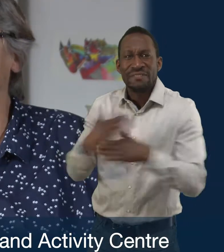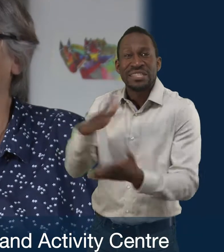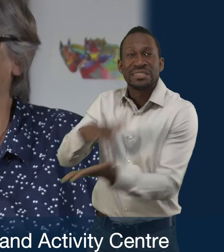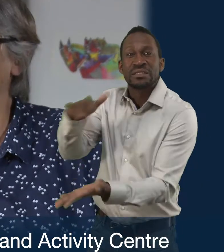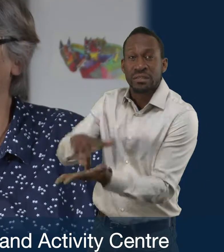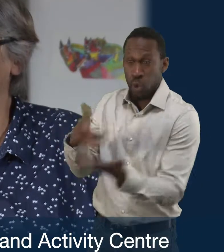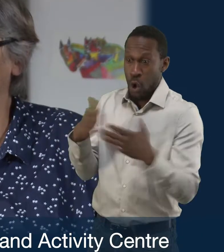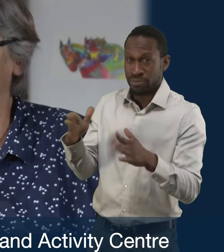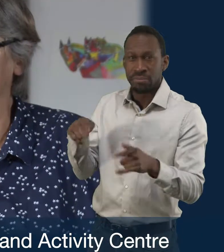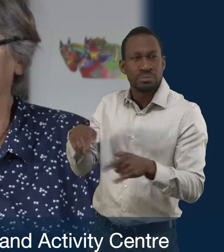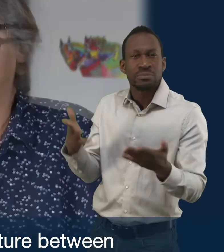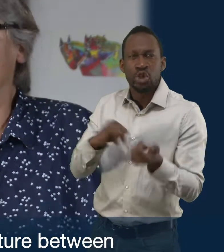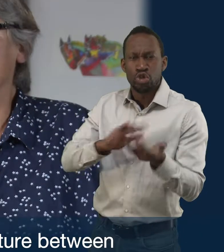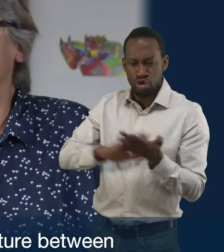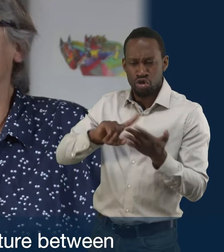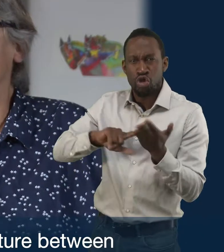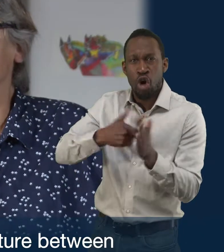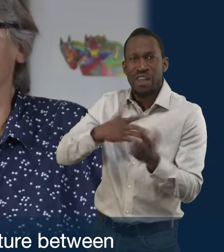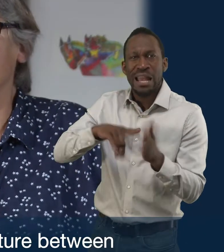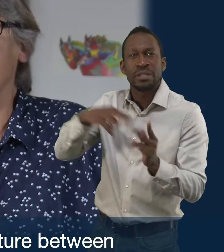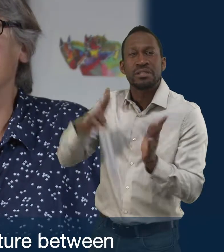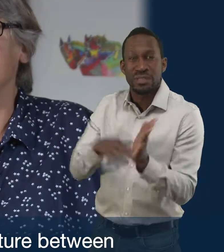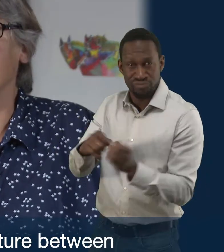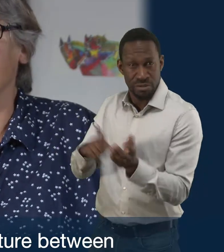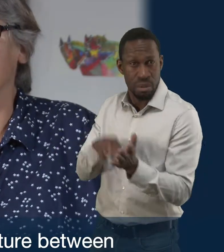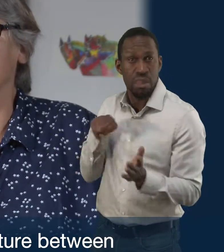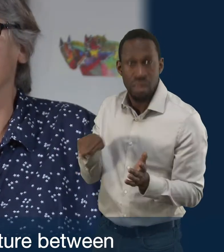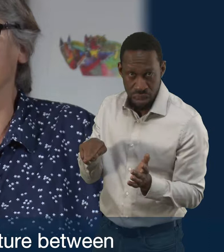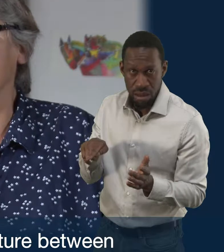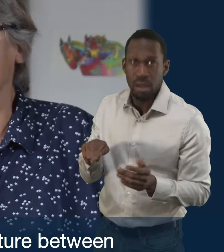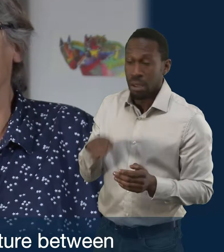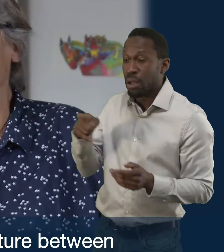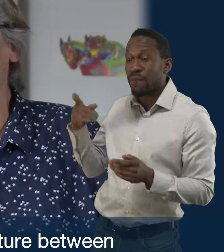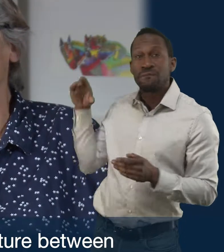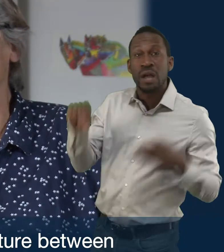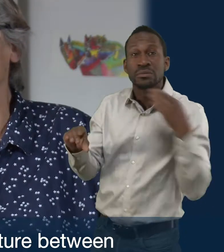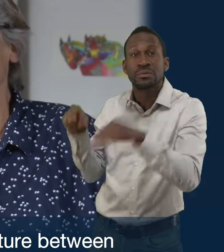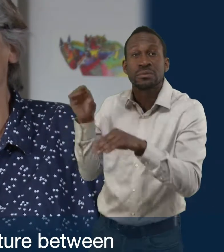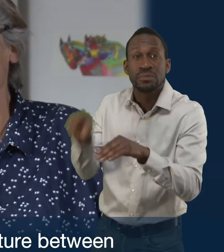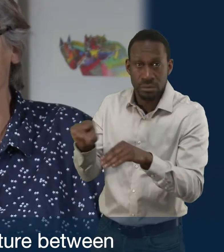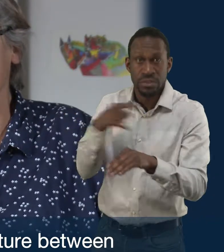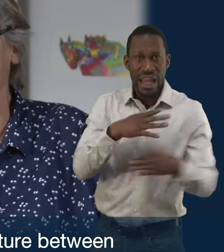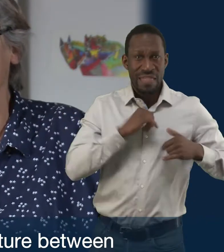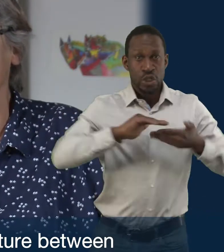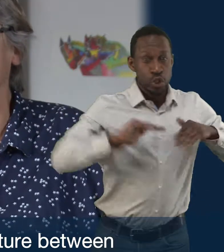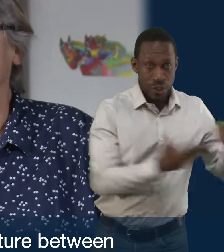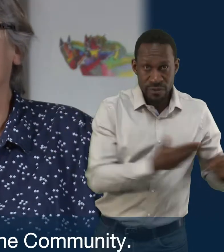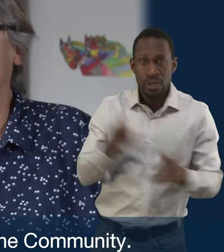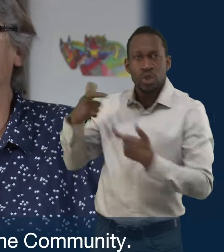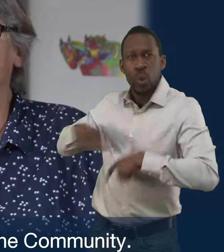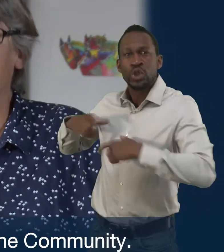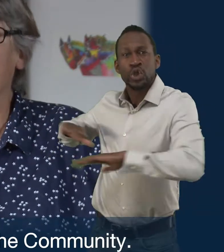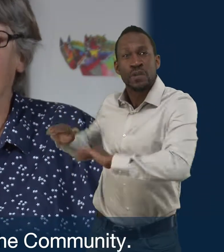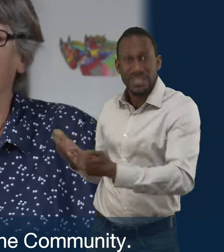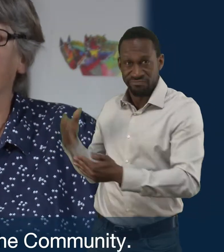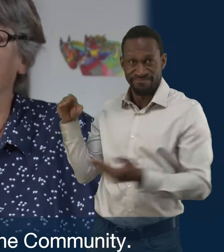in Shirehampton, Bristol. It was a joint funded venture between the Health Service and Social Services, and